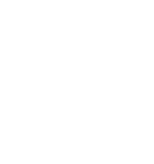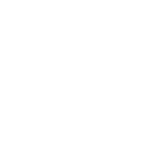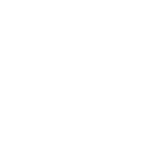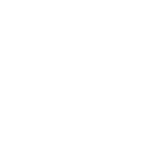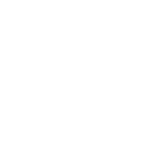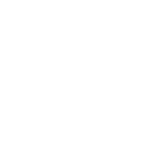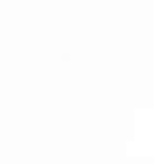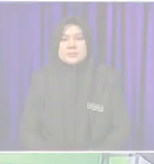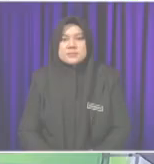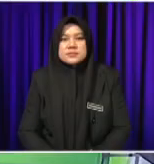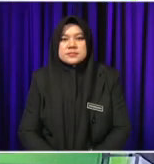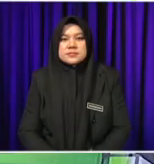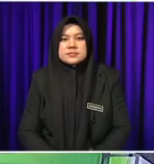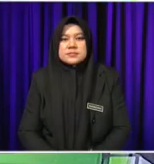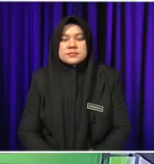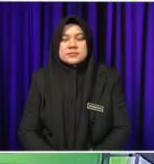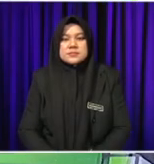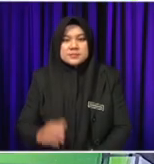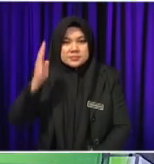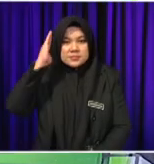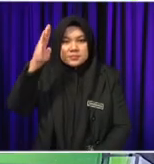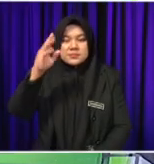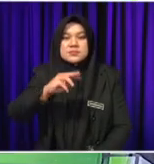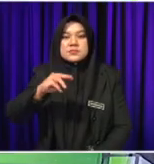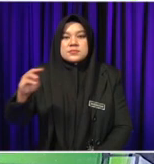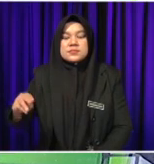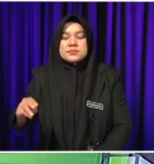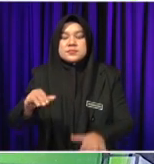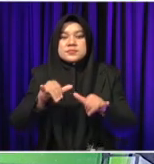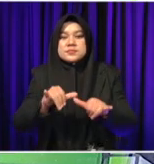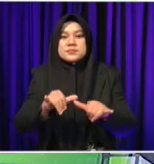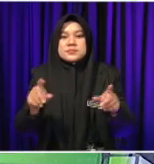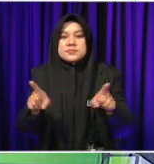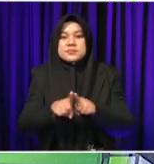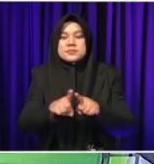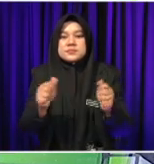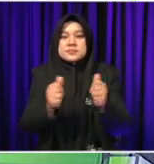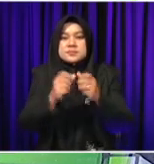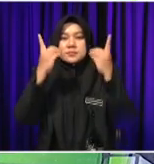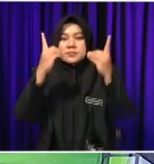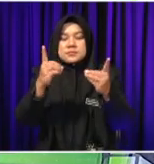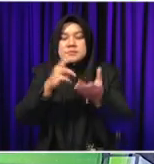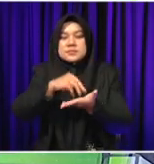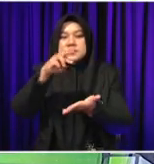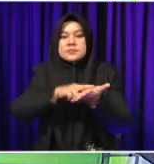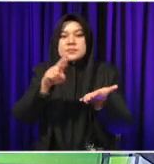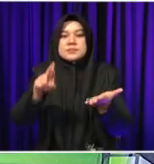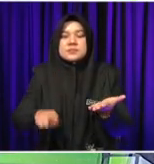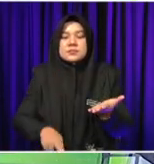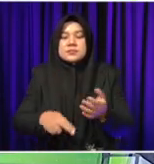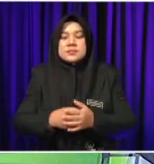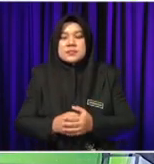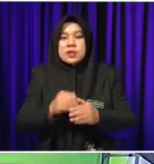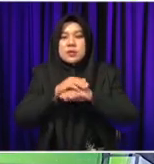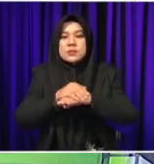KPM. Hello, viewpills. You're still tuned into EduwebTV KPM for our slot Menengah Rendah. And this segment for